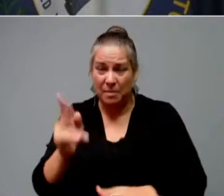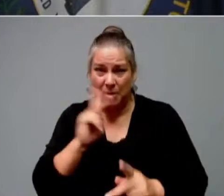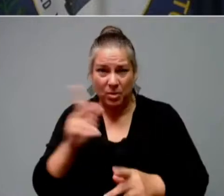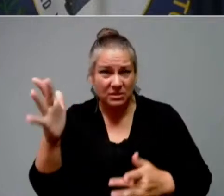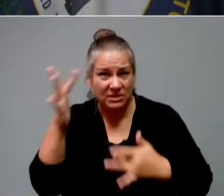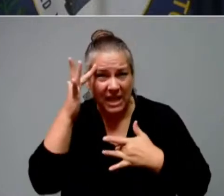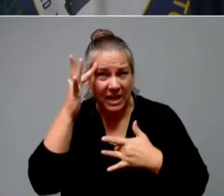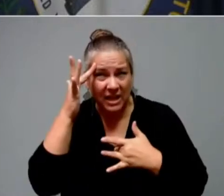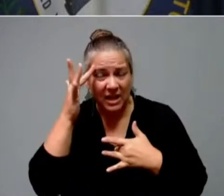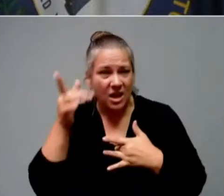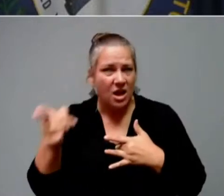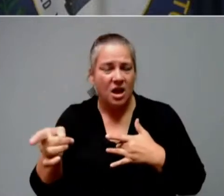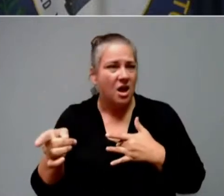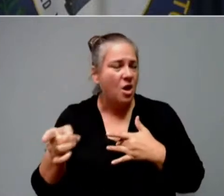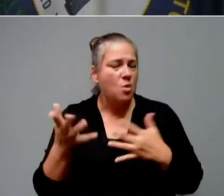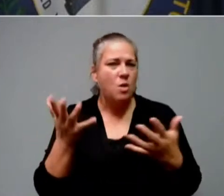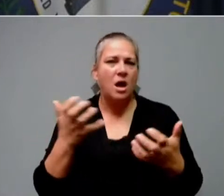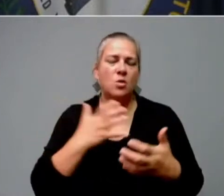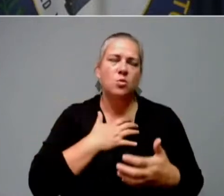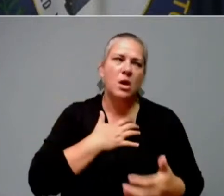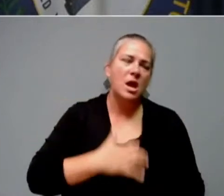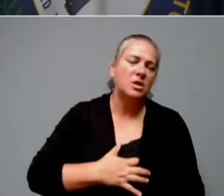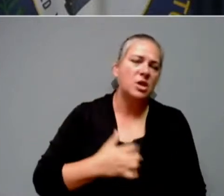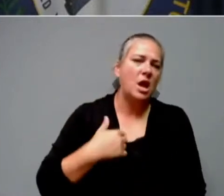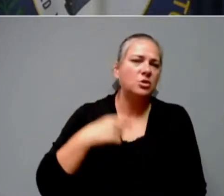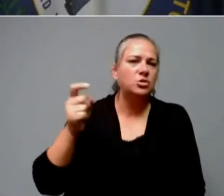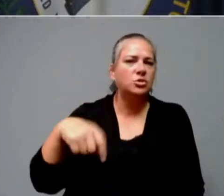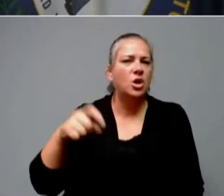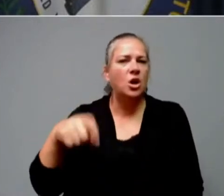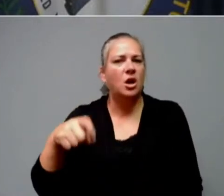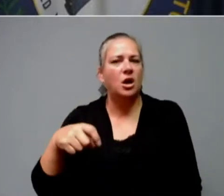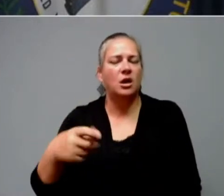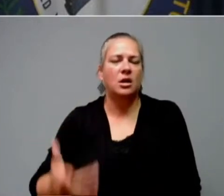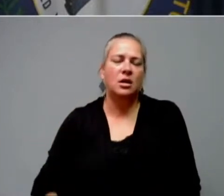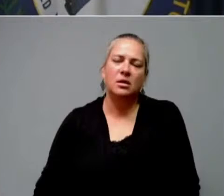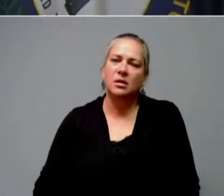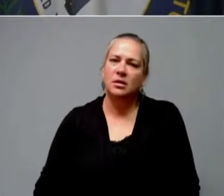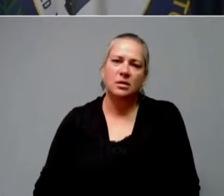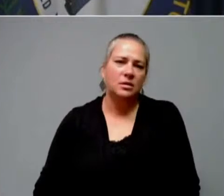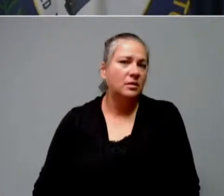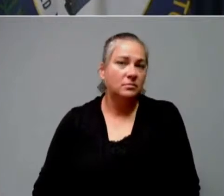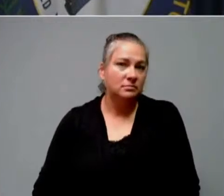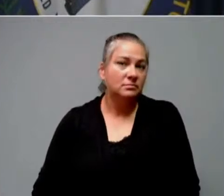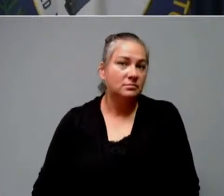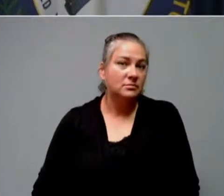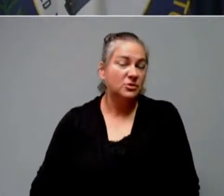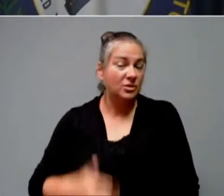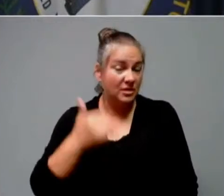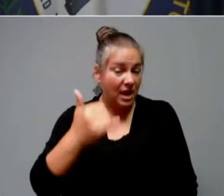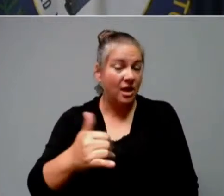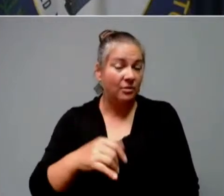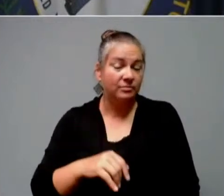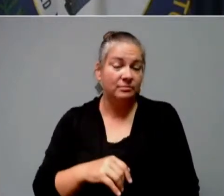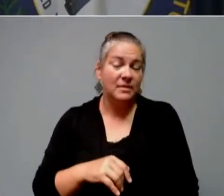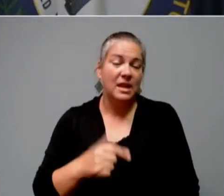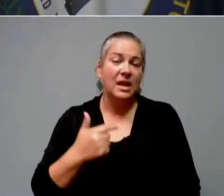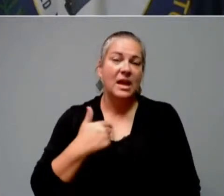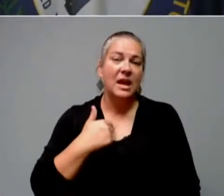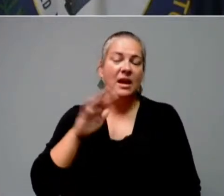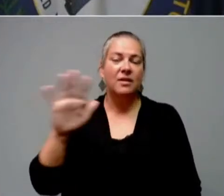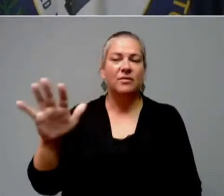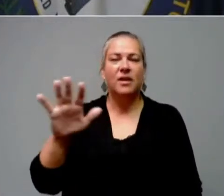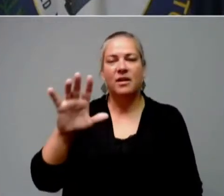right now that for whatever reason hasn't done it. So today, we're joined again by Zonetown Fire